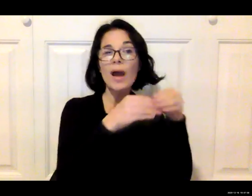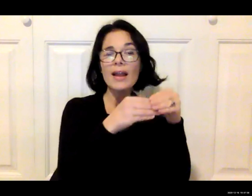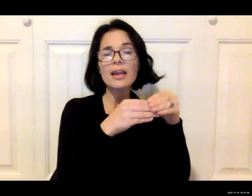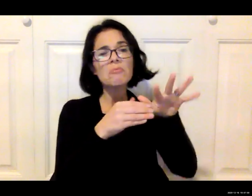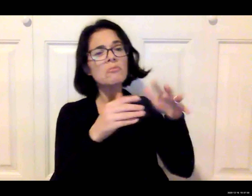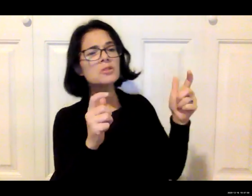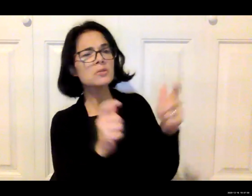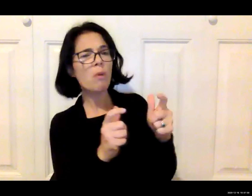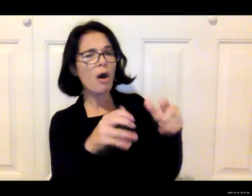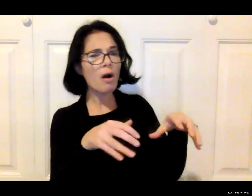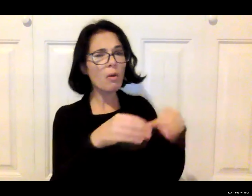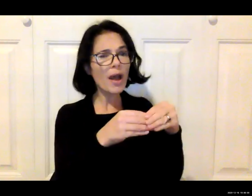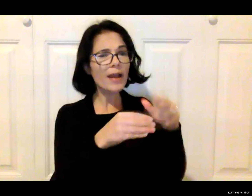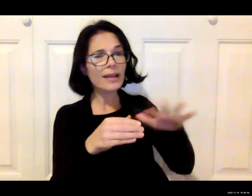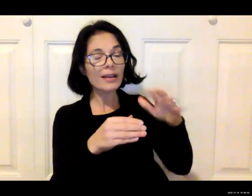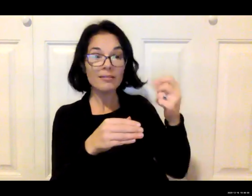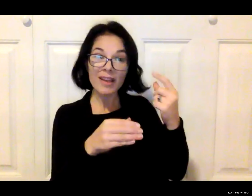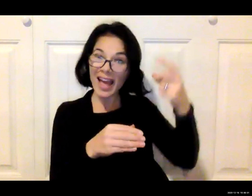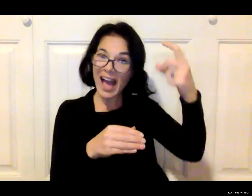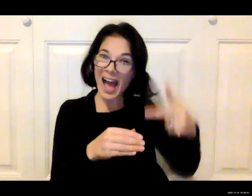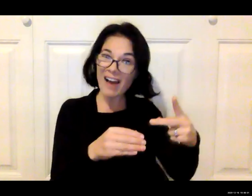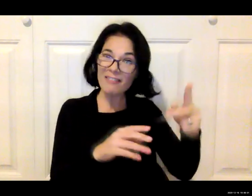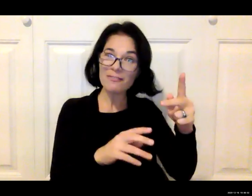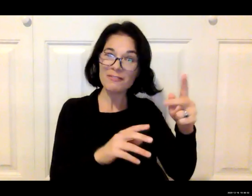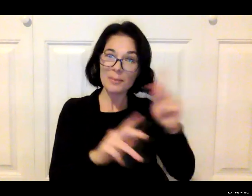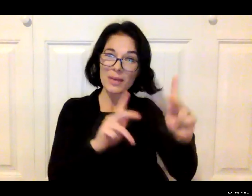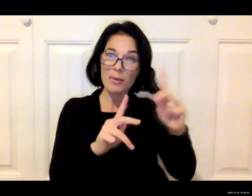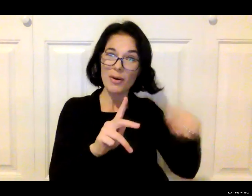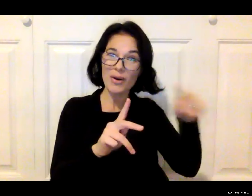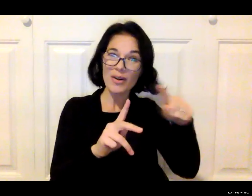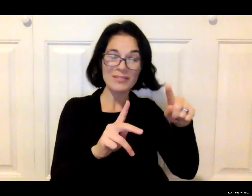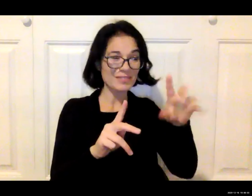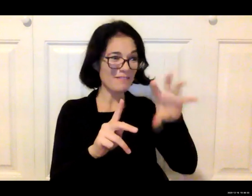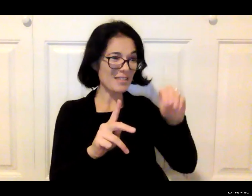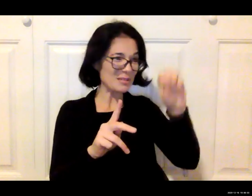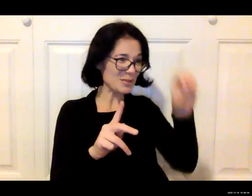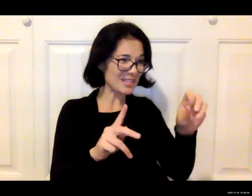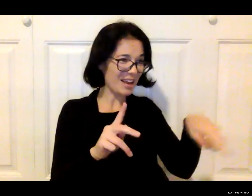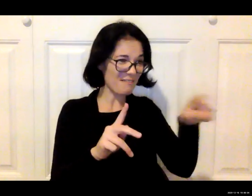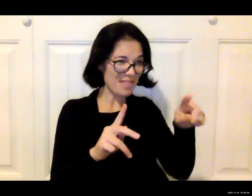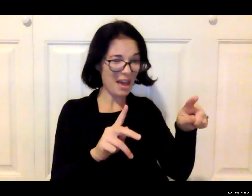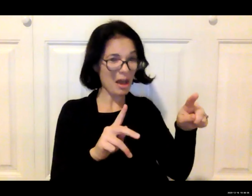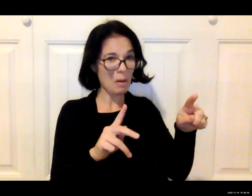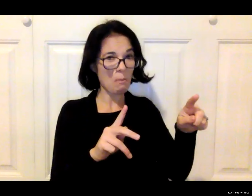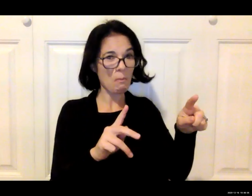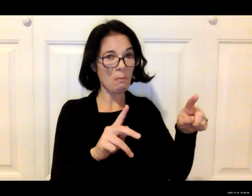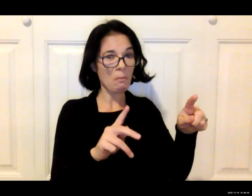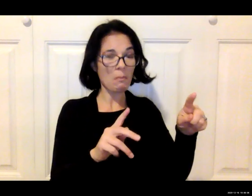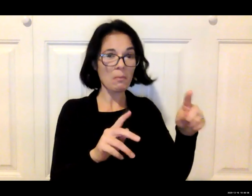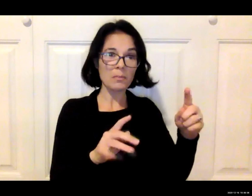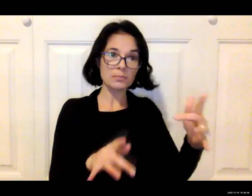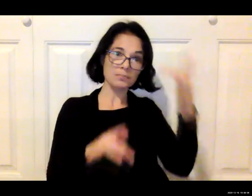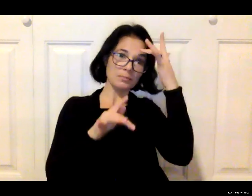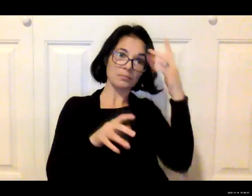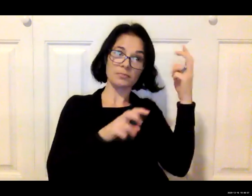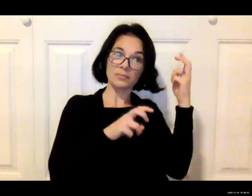for a wedding, and about half the guests got infected. I think it was 27 people got infected, and eventually it spread